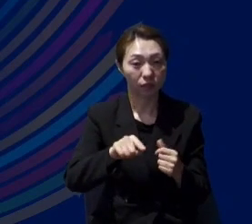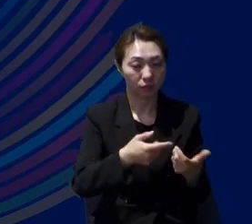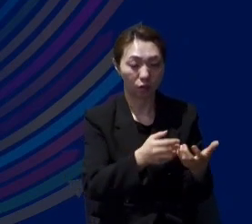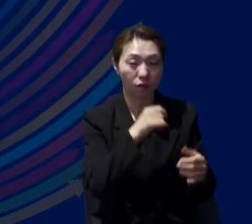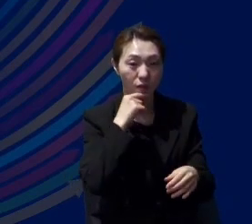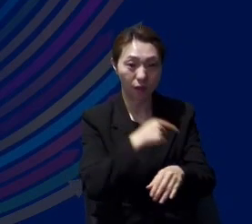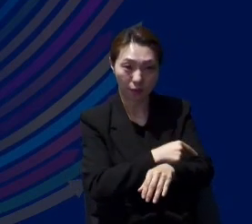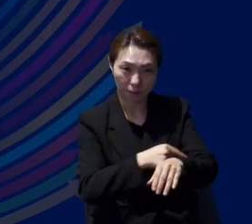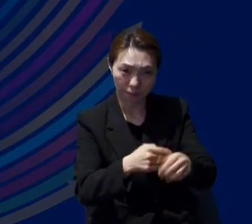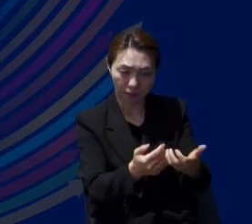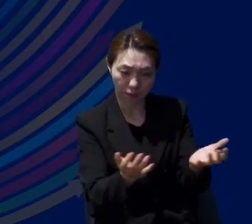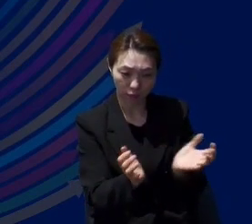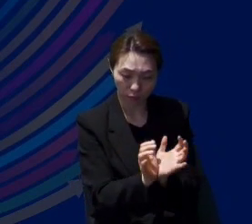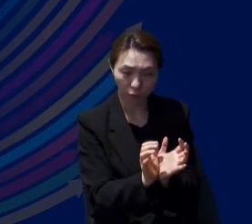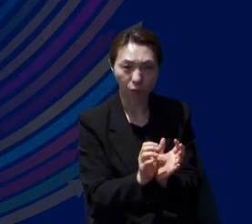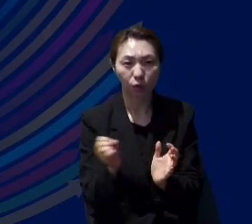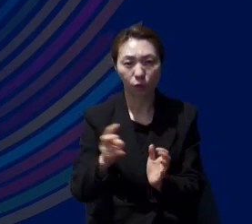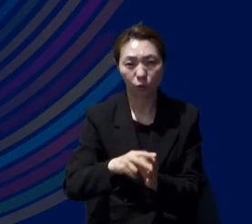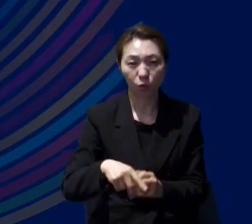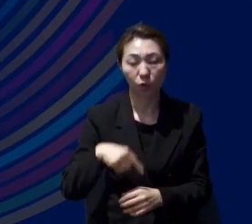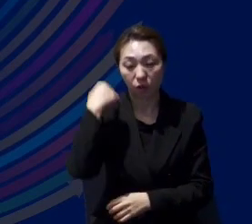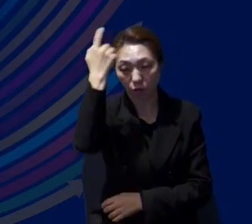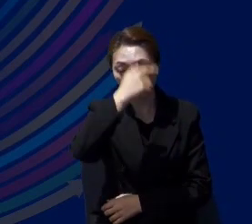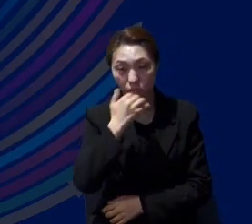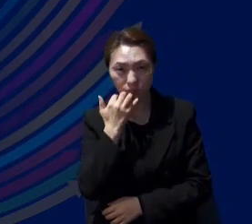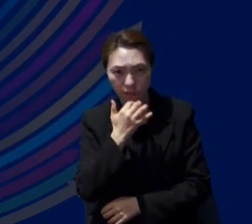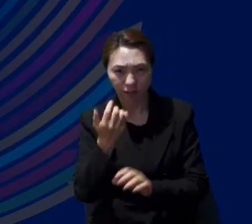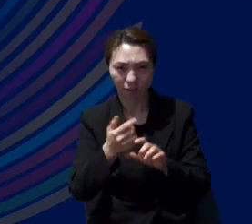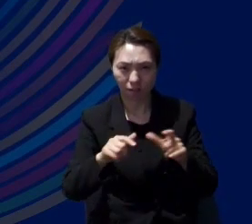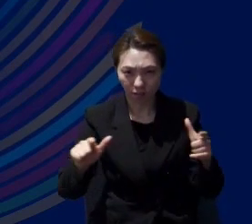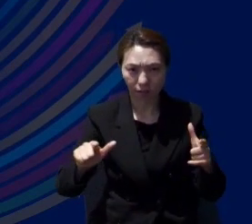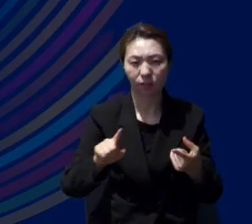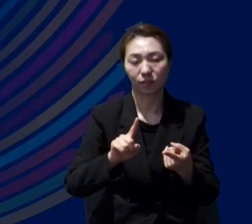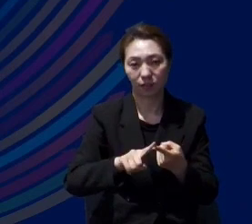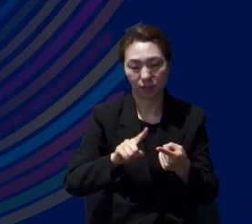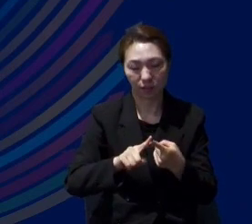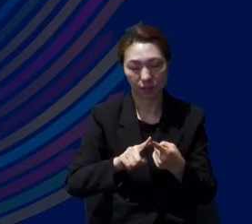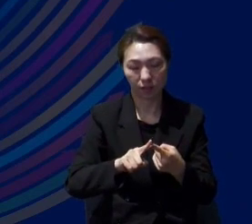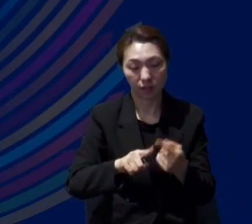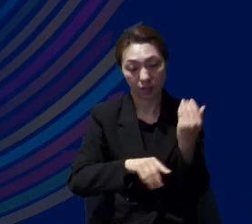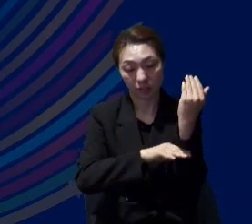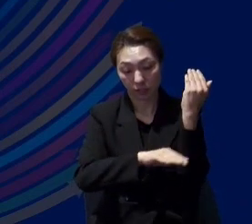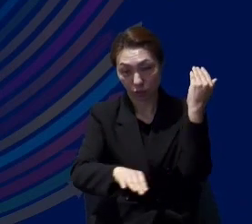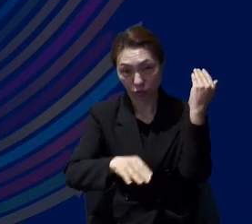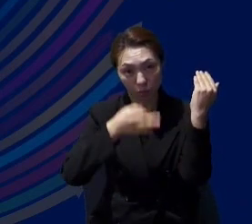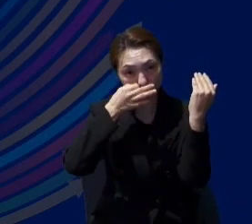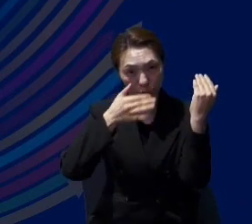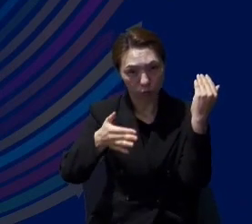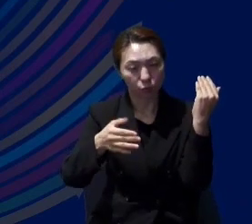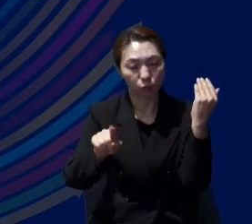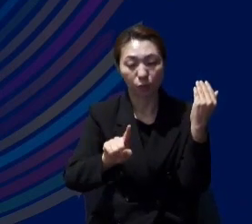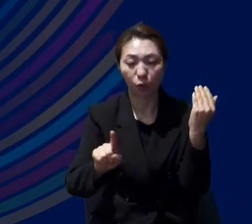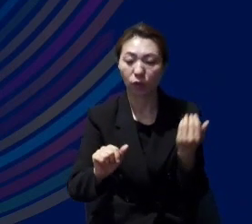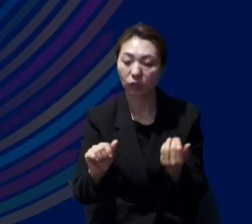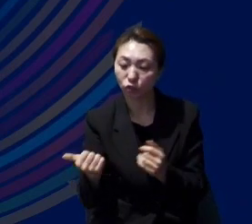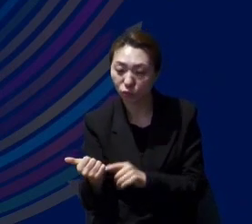of different metrics, so not just deaths, but also years of life lost, not just incidence and prevalence, but also YLDs. We're